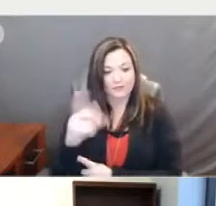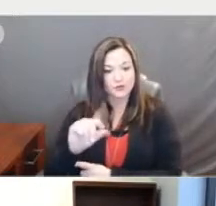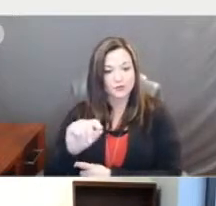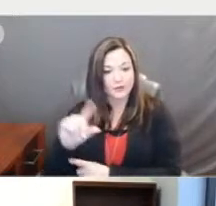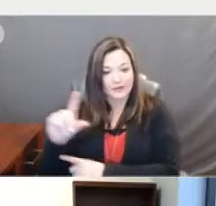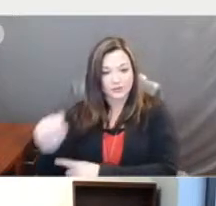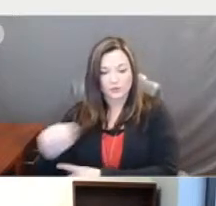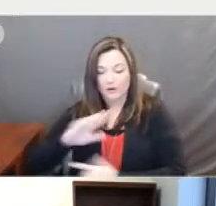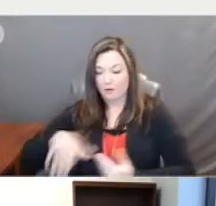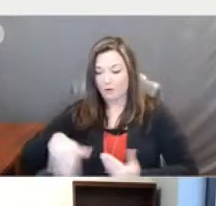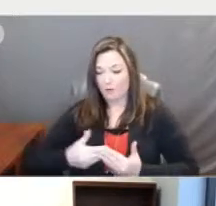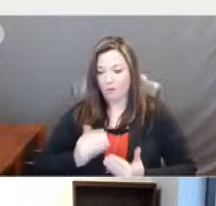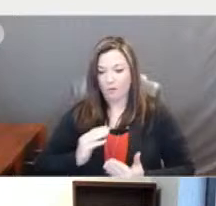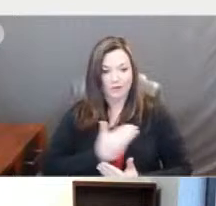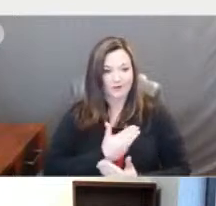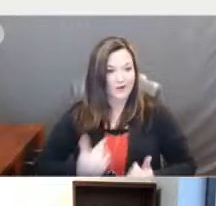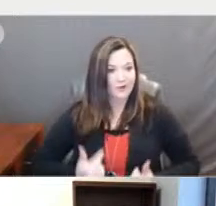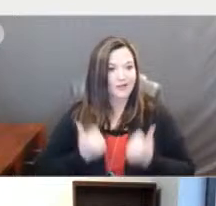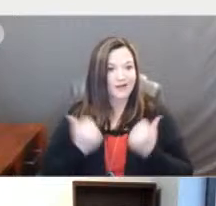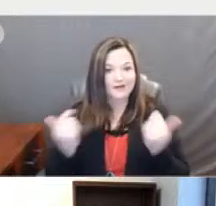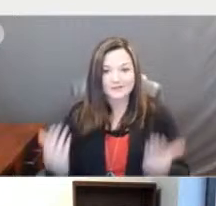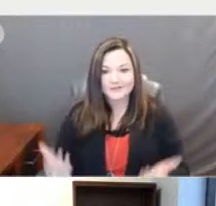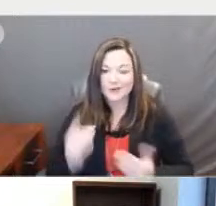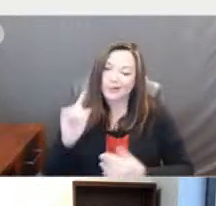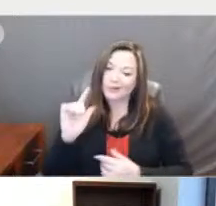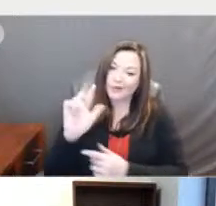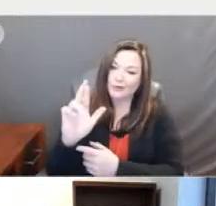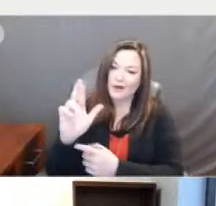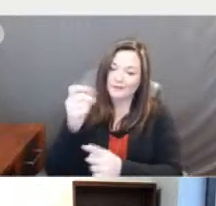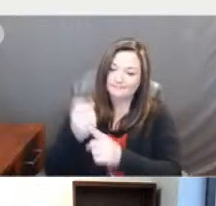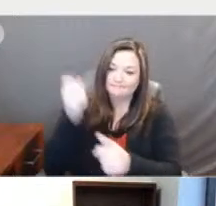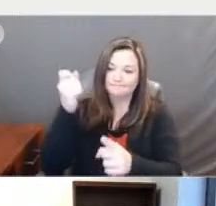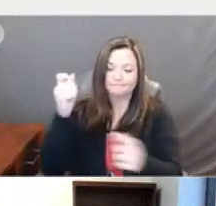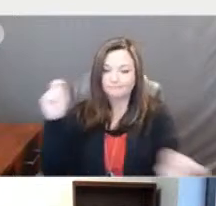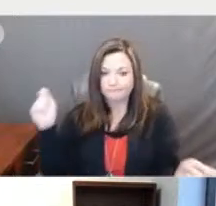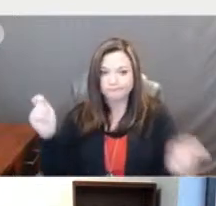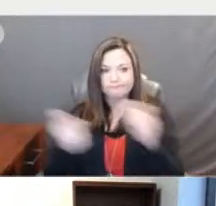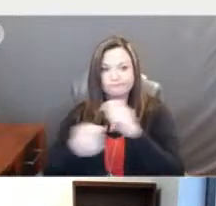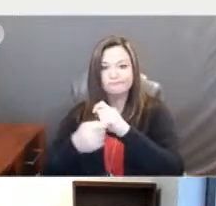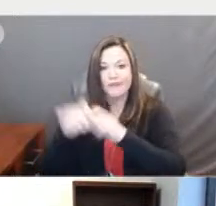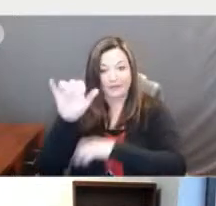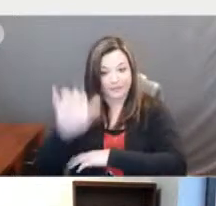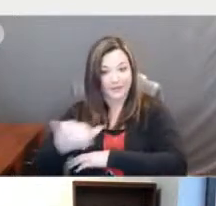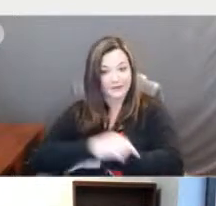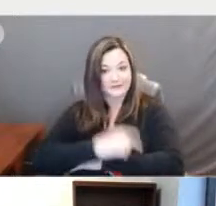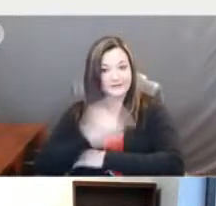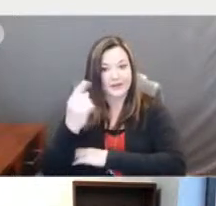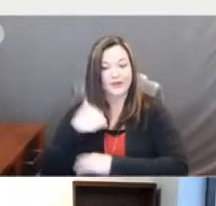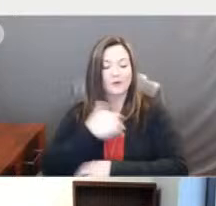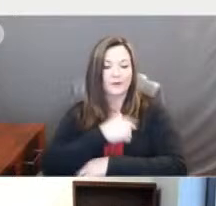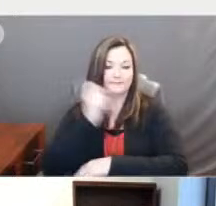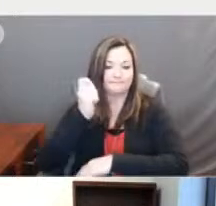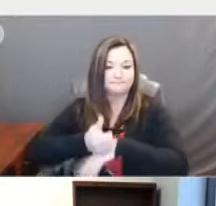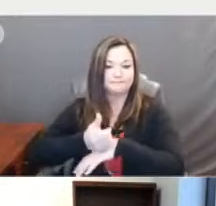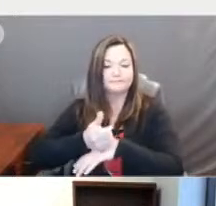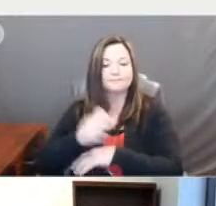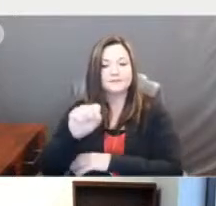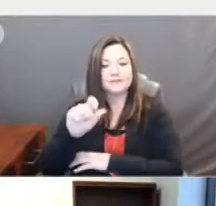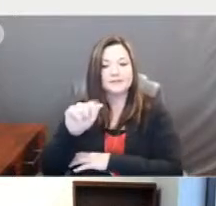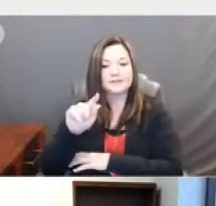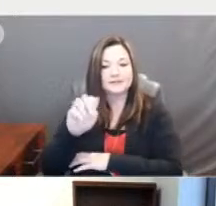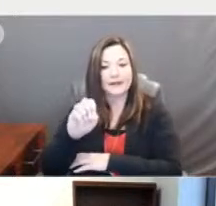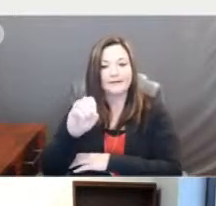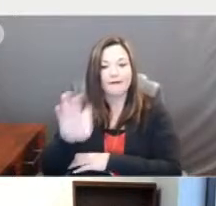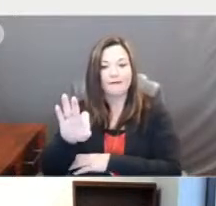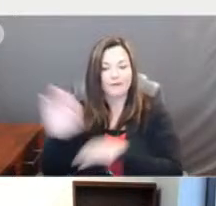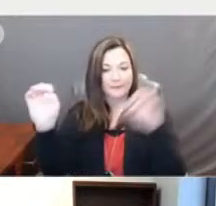of our lives here in Little Rock changed. That's the date that we started our state of emergency for the city of Little Rock and